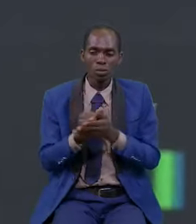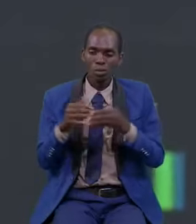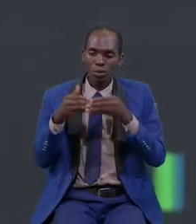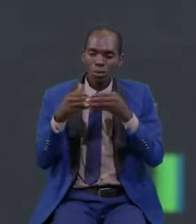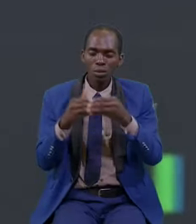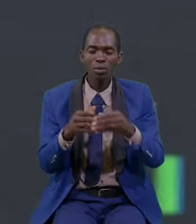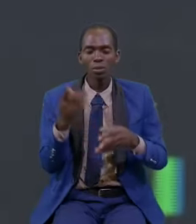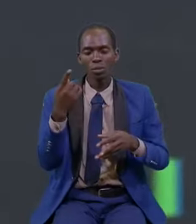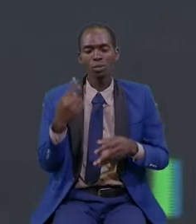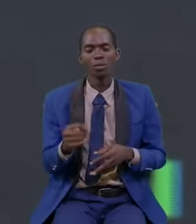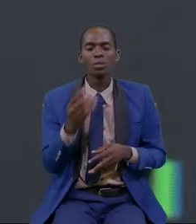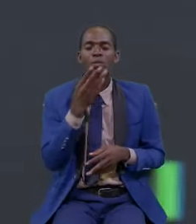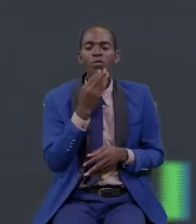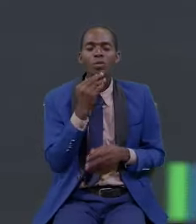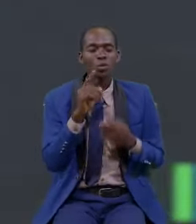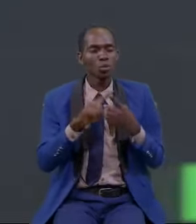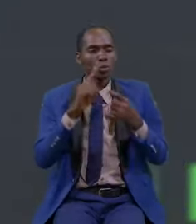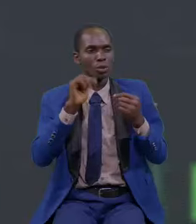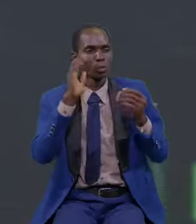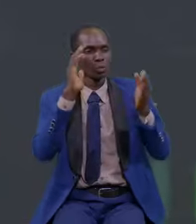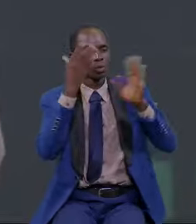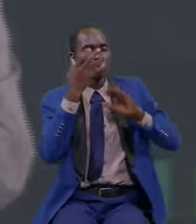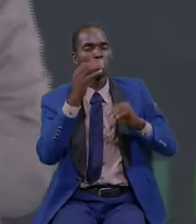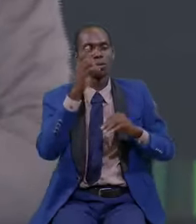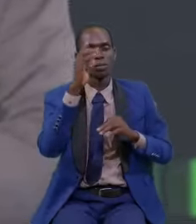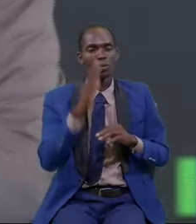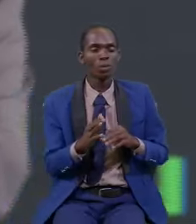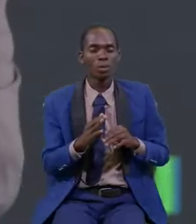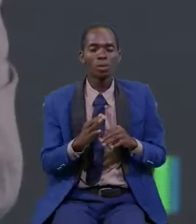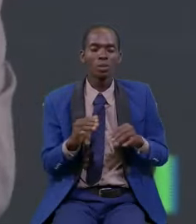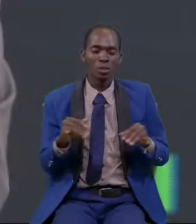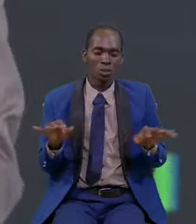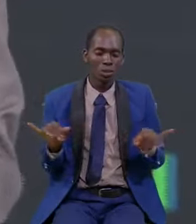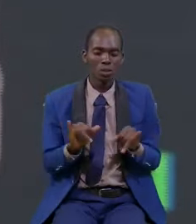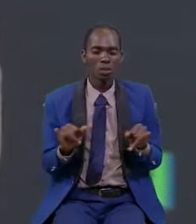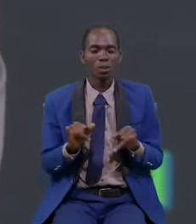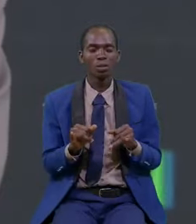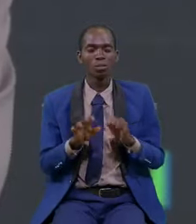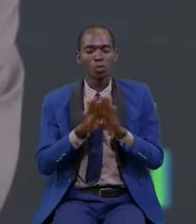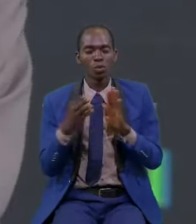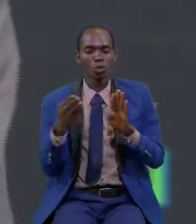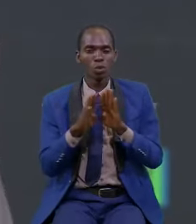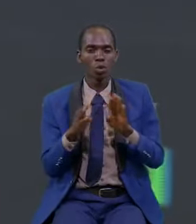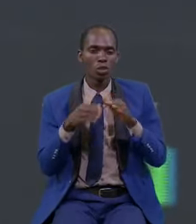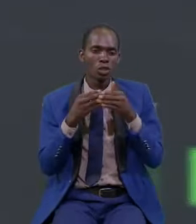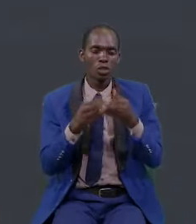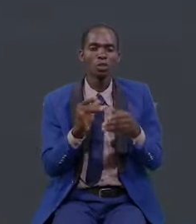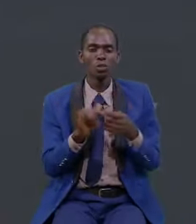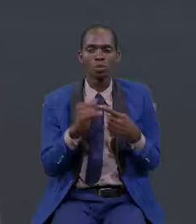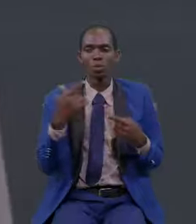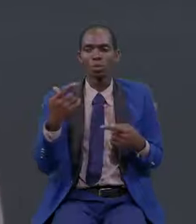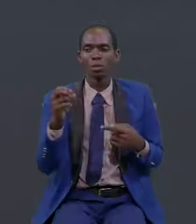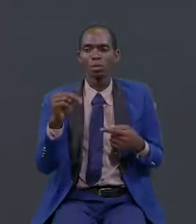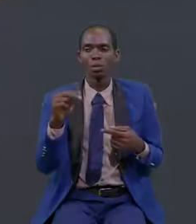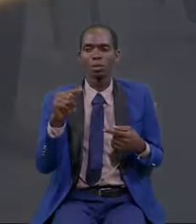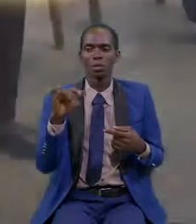of God. That same door leads the Gentile to the presence of God. And they glorify God and rejoice